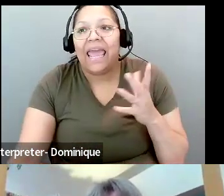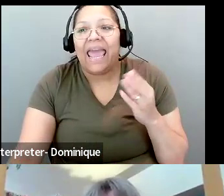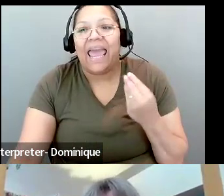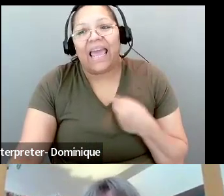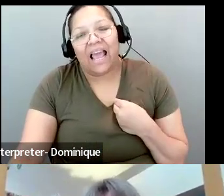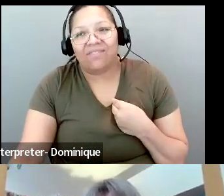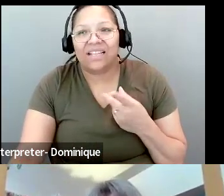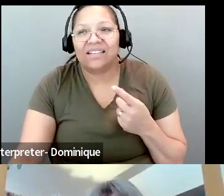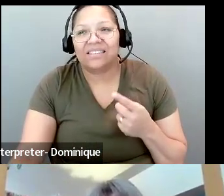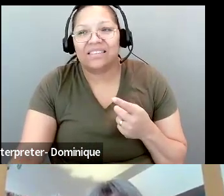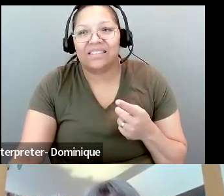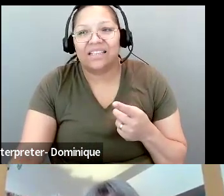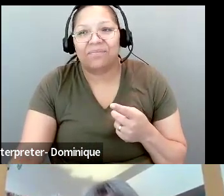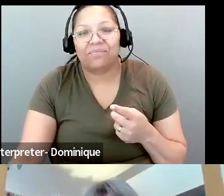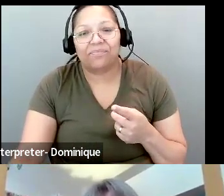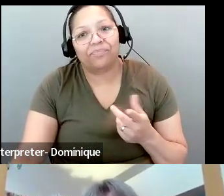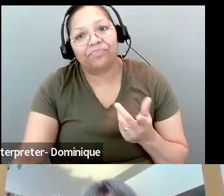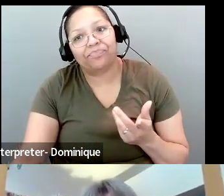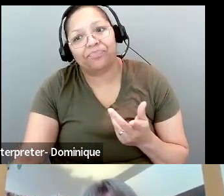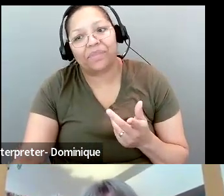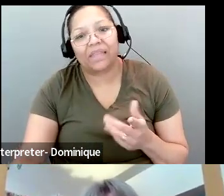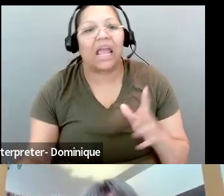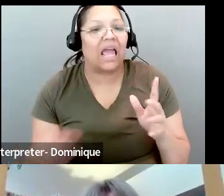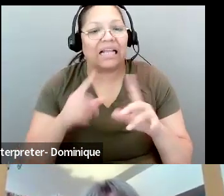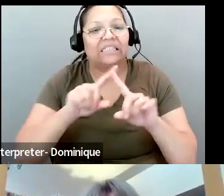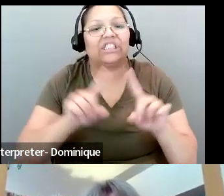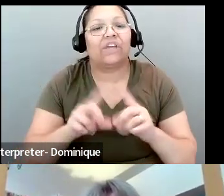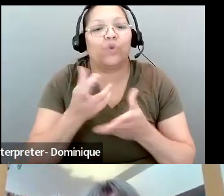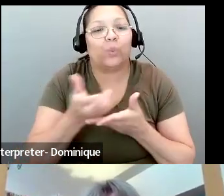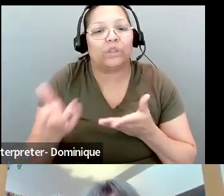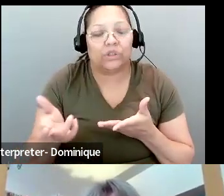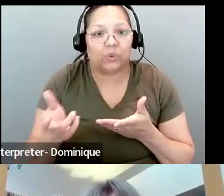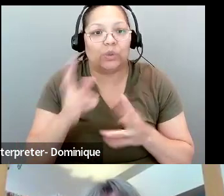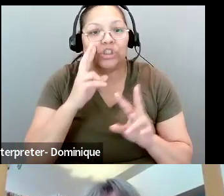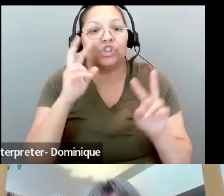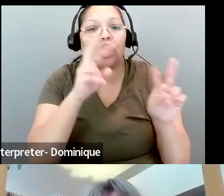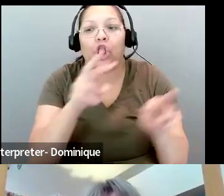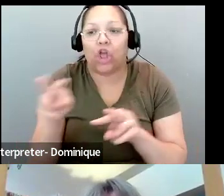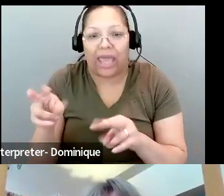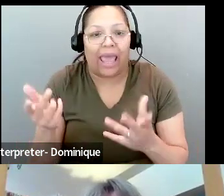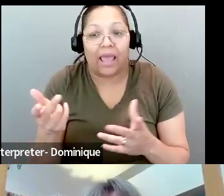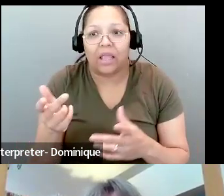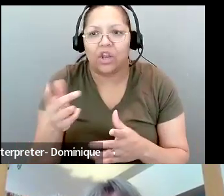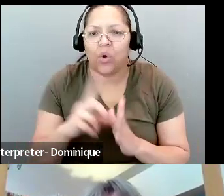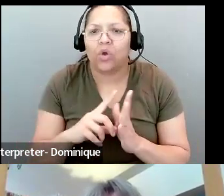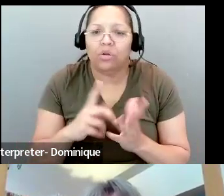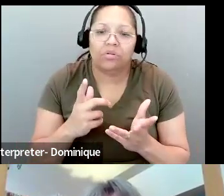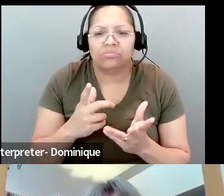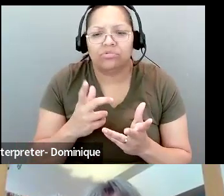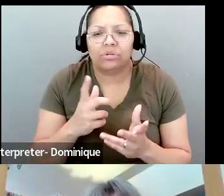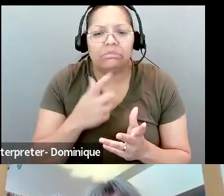a various amount of resources to look at. I'll just say it that way. There